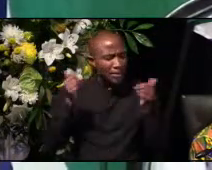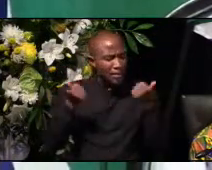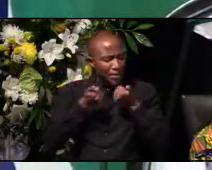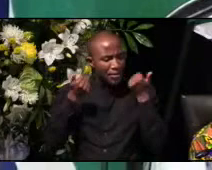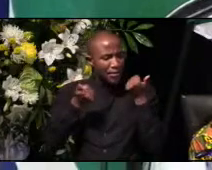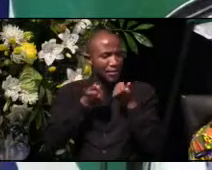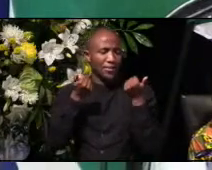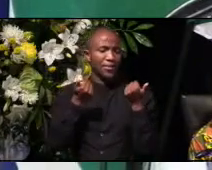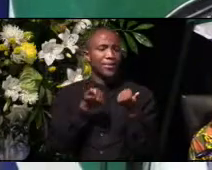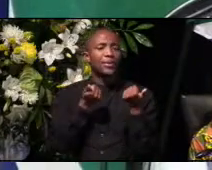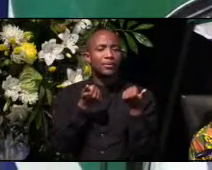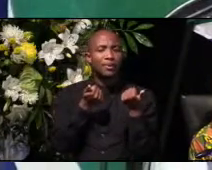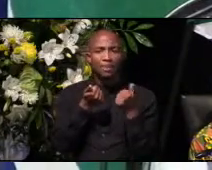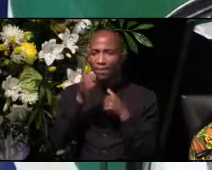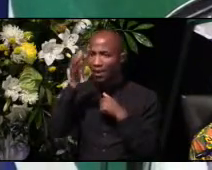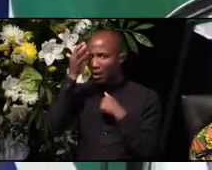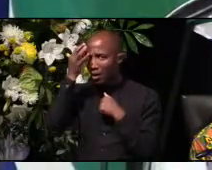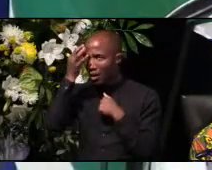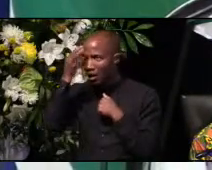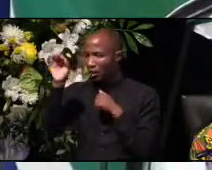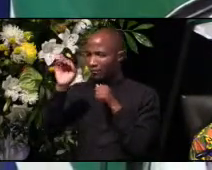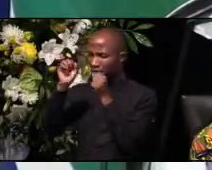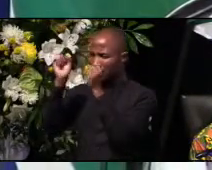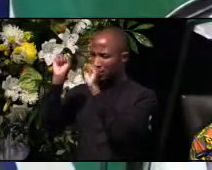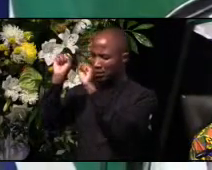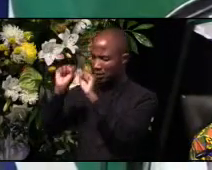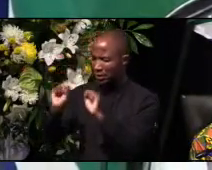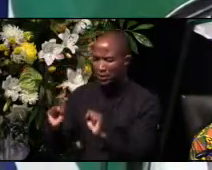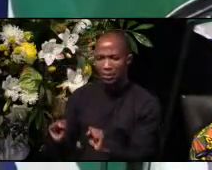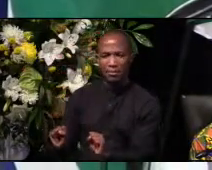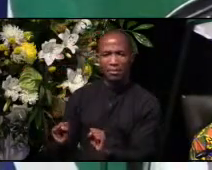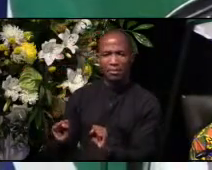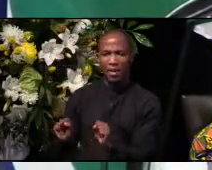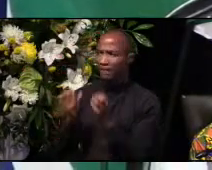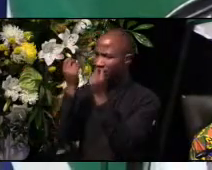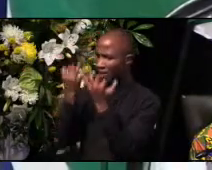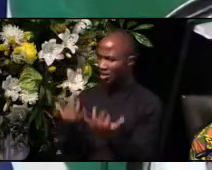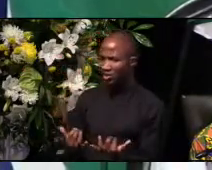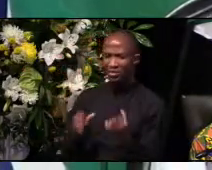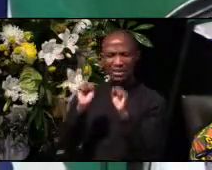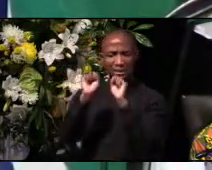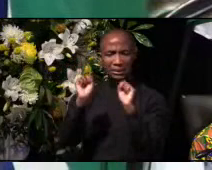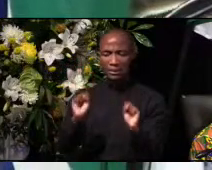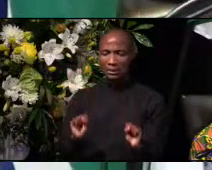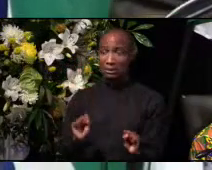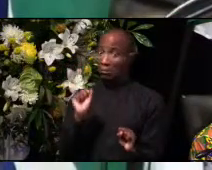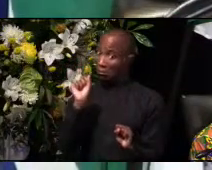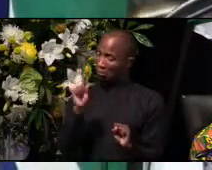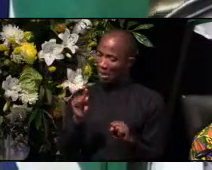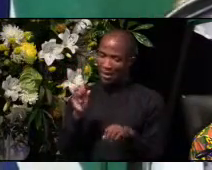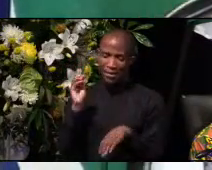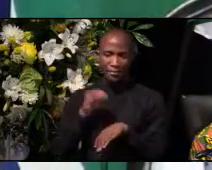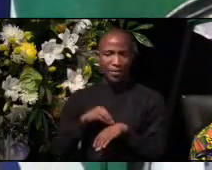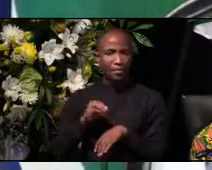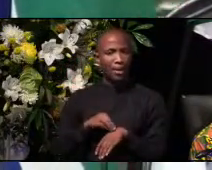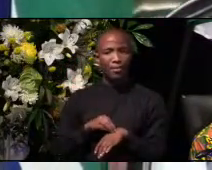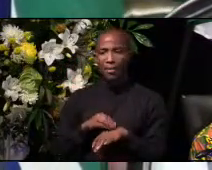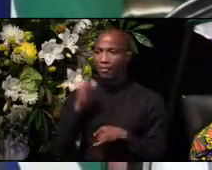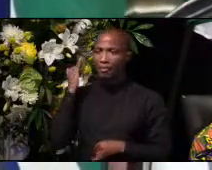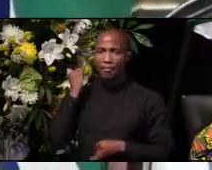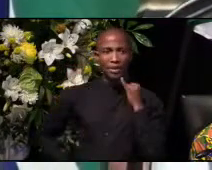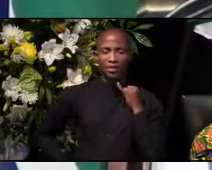our governance systems our financial systems but the biggest mistake we made